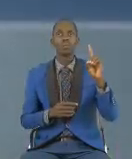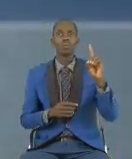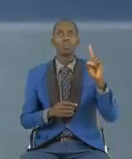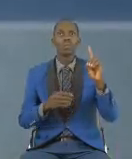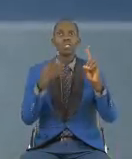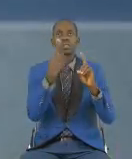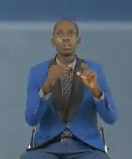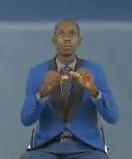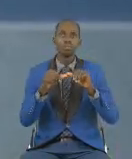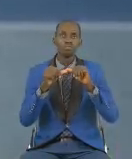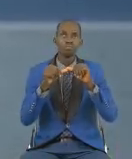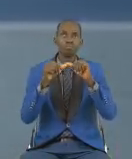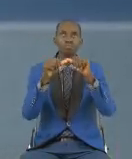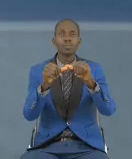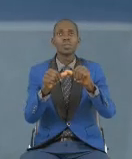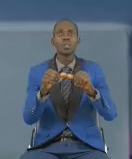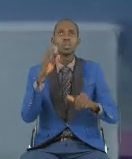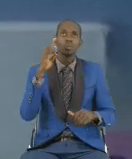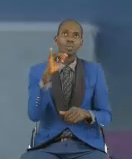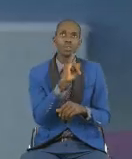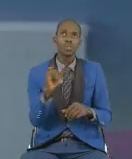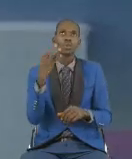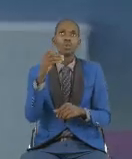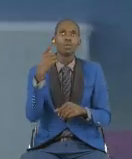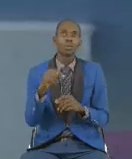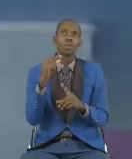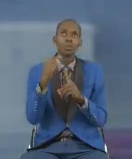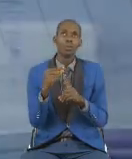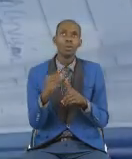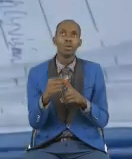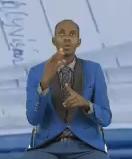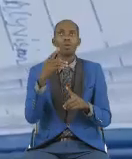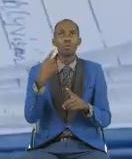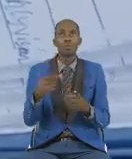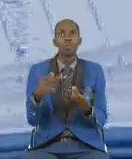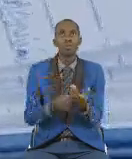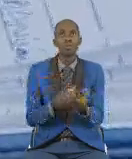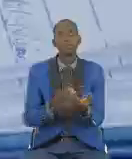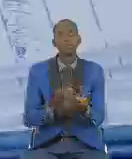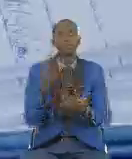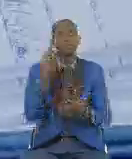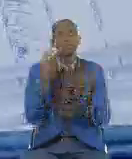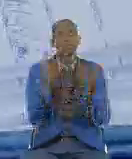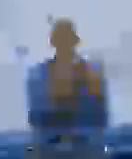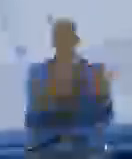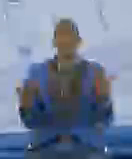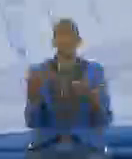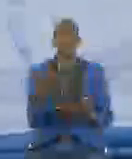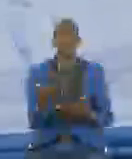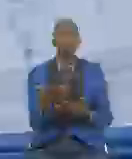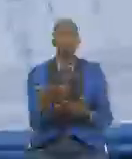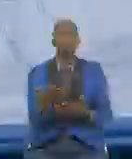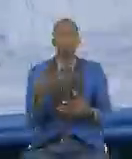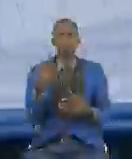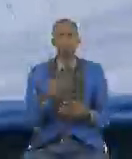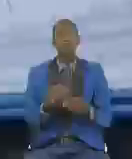persistent preaching of the word of the gospel. Three things we'll find here. Number one, commitment